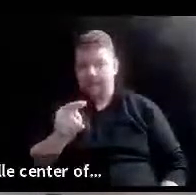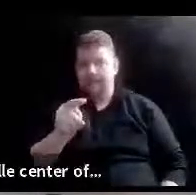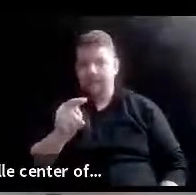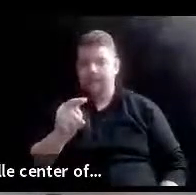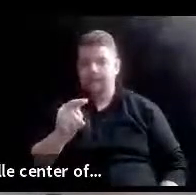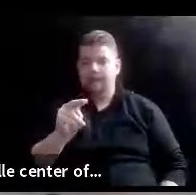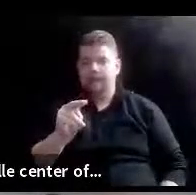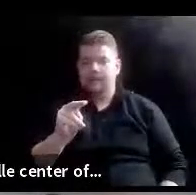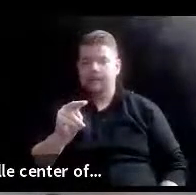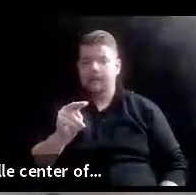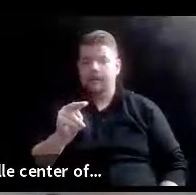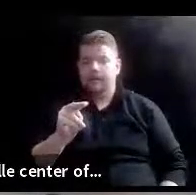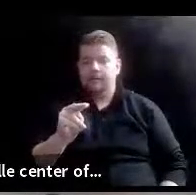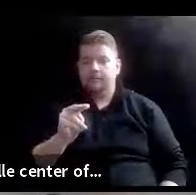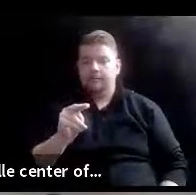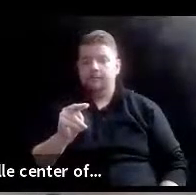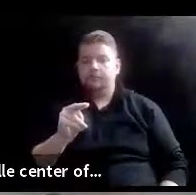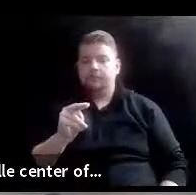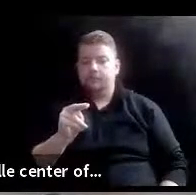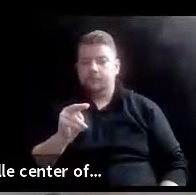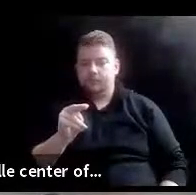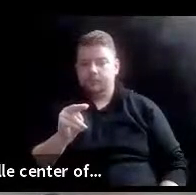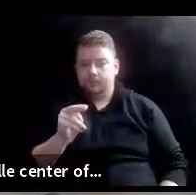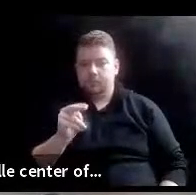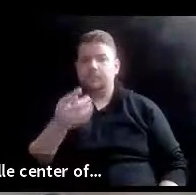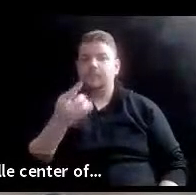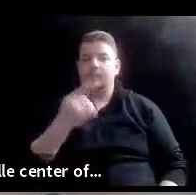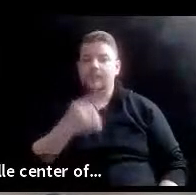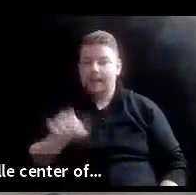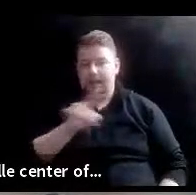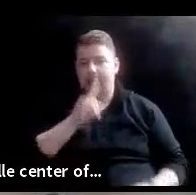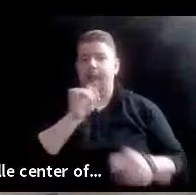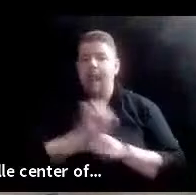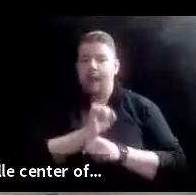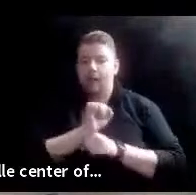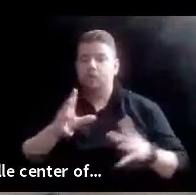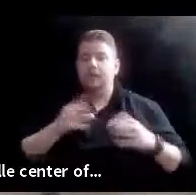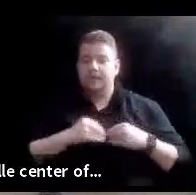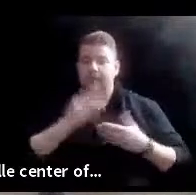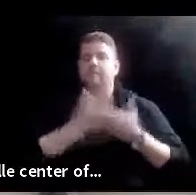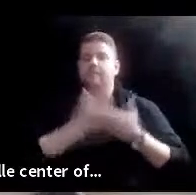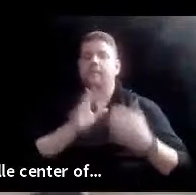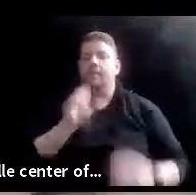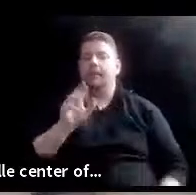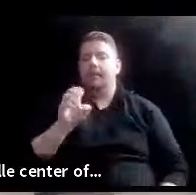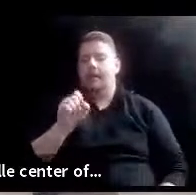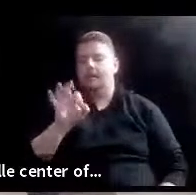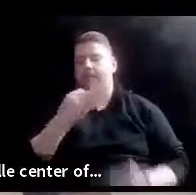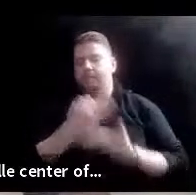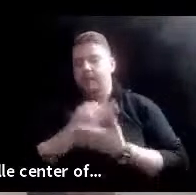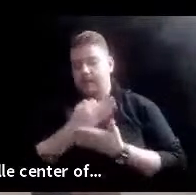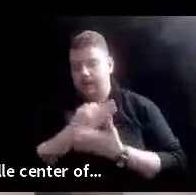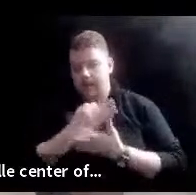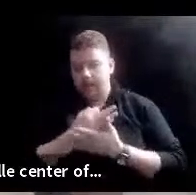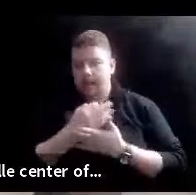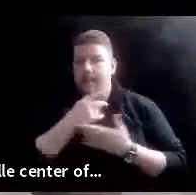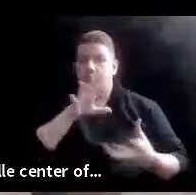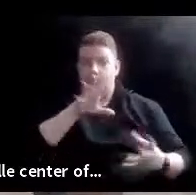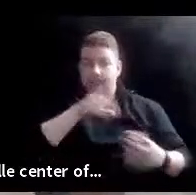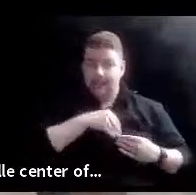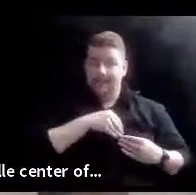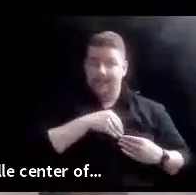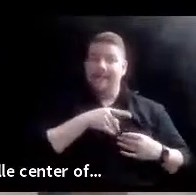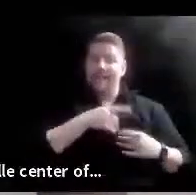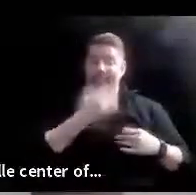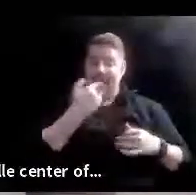you know, they actually received some CARES funding that we talked about last time that we aren't eligible